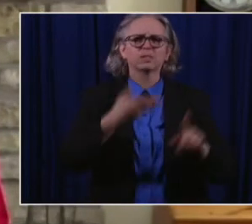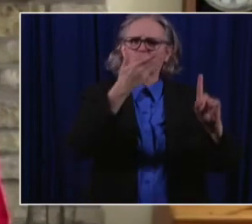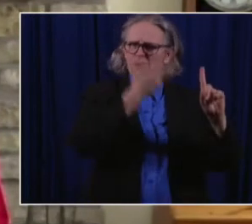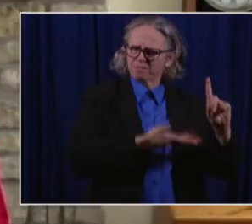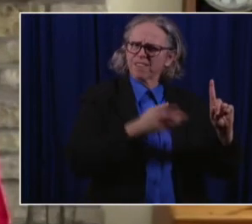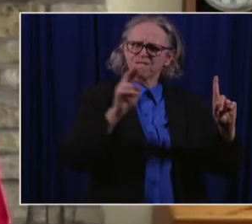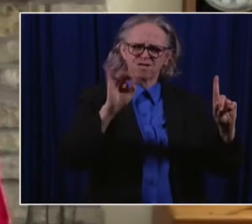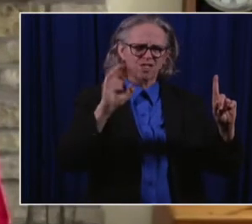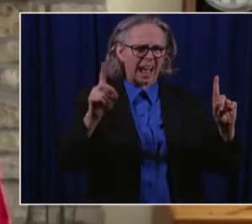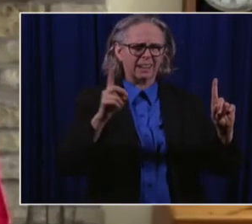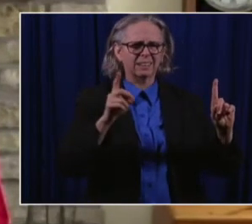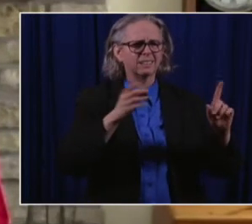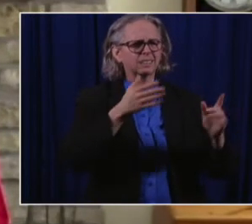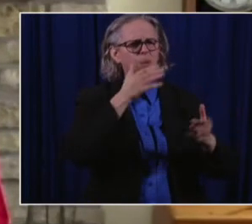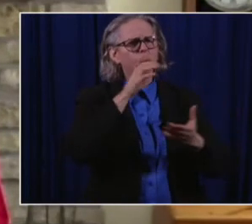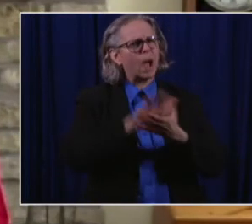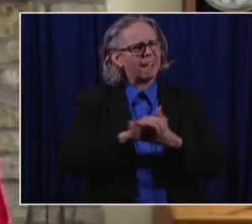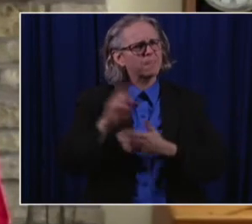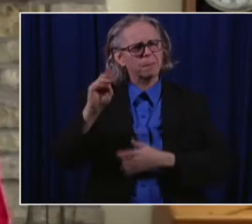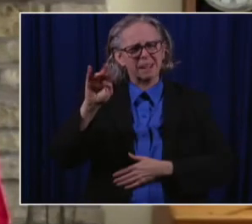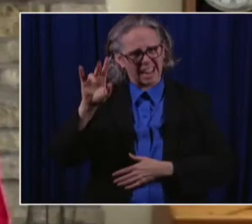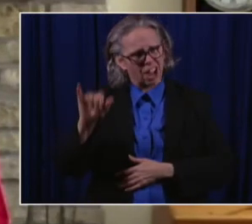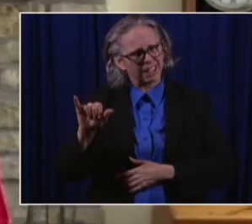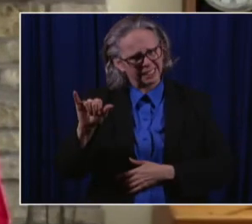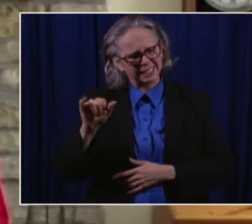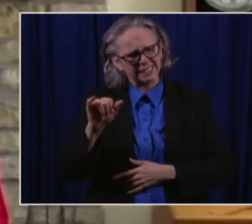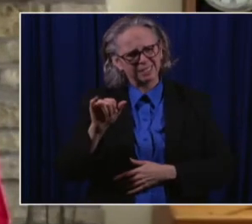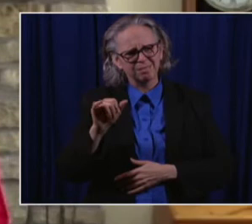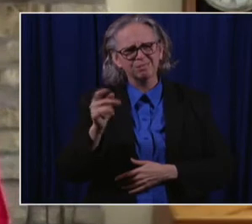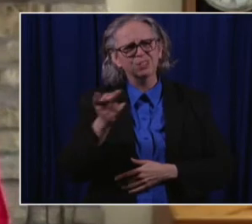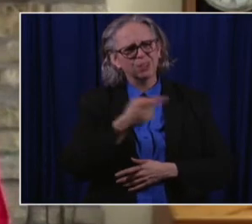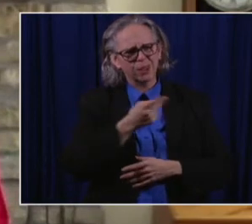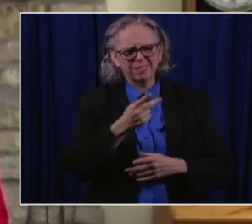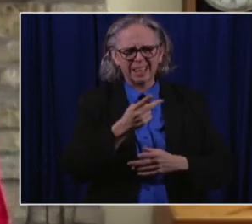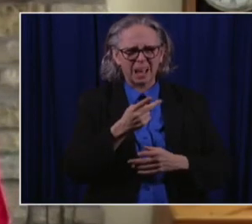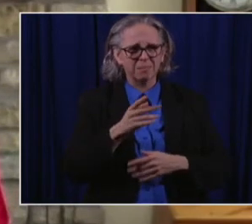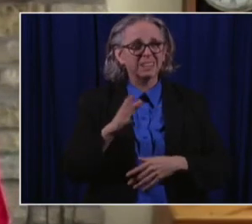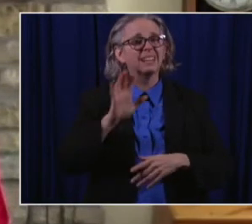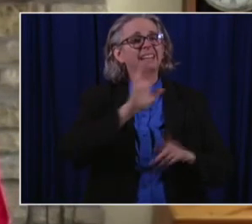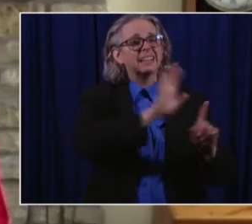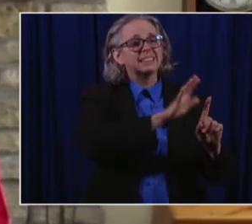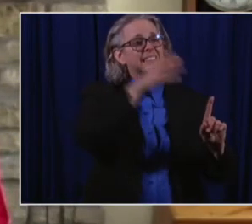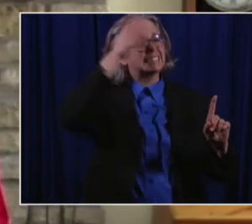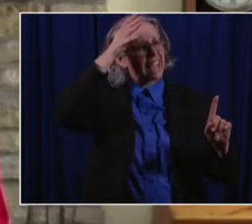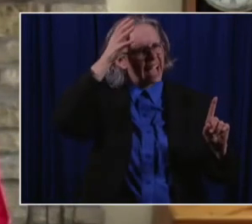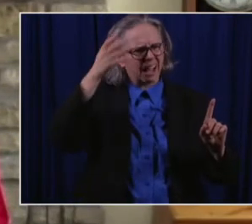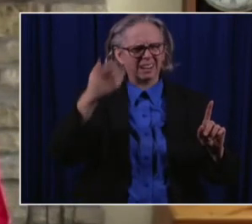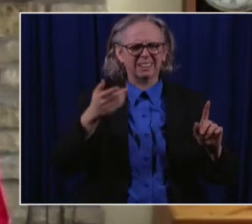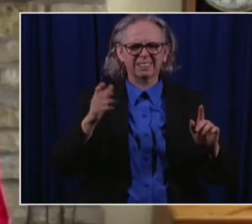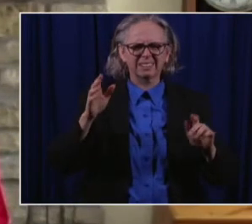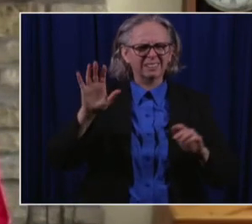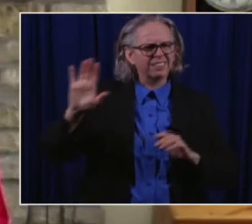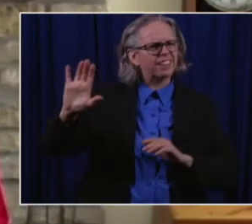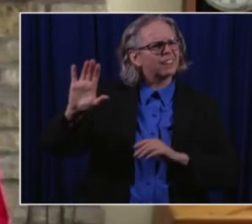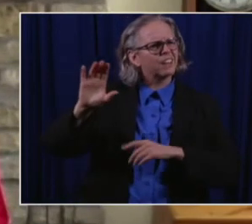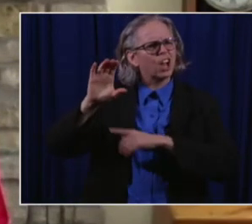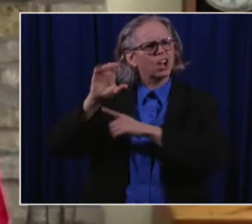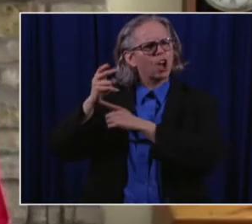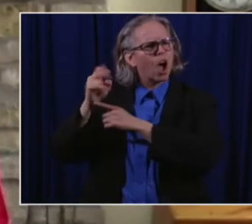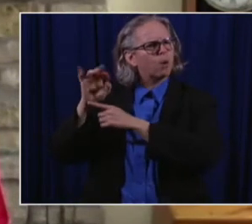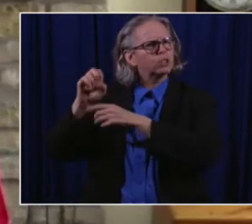had their hardware store, or their tent for their hardware store right next to our tent. And so we got to know Fred,